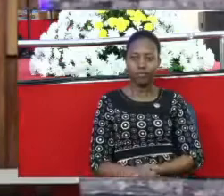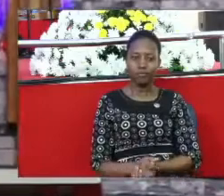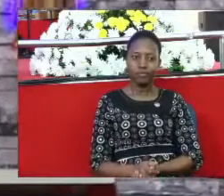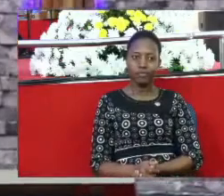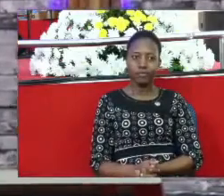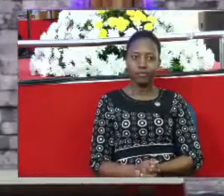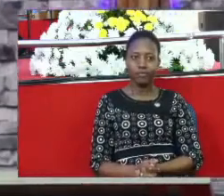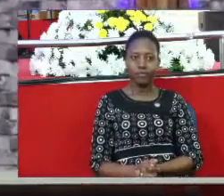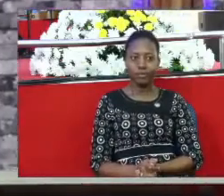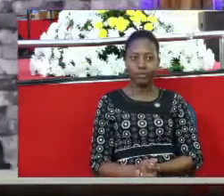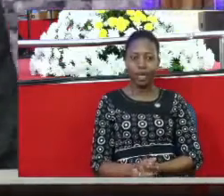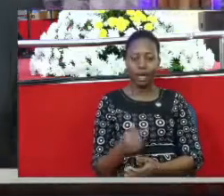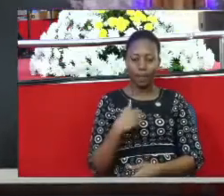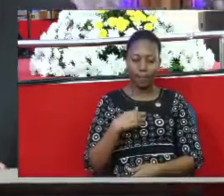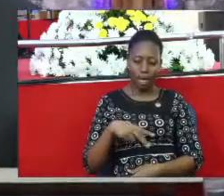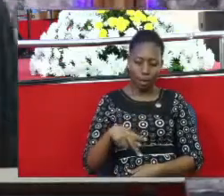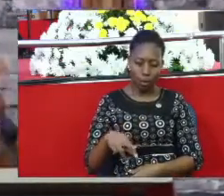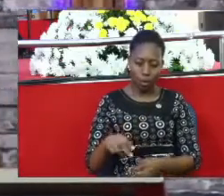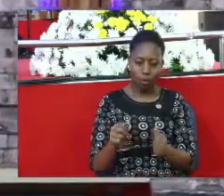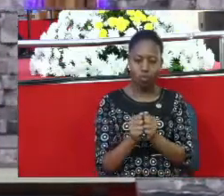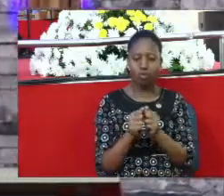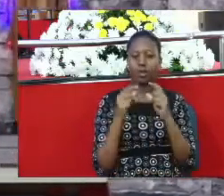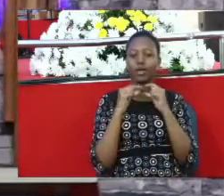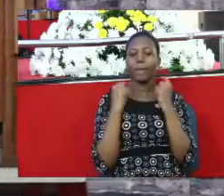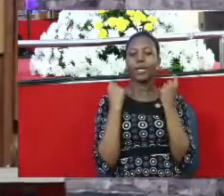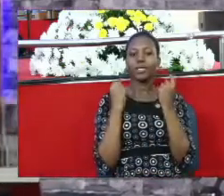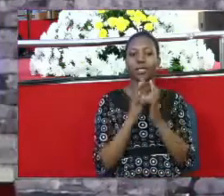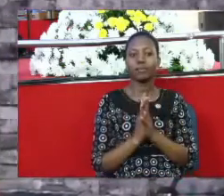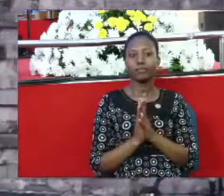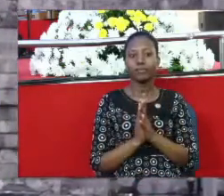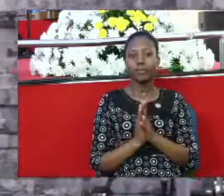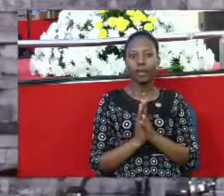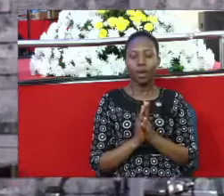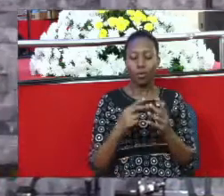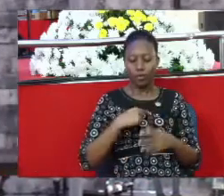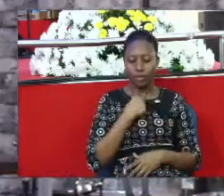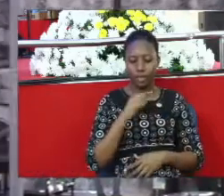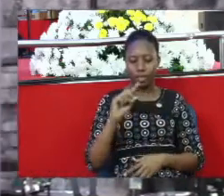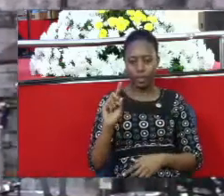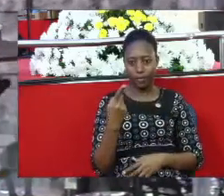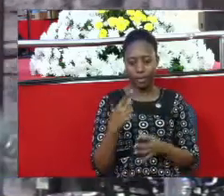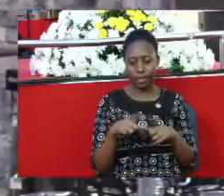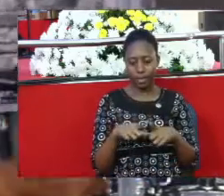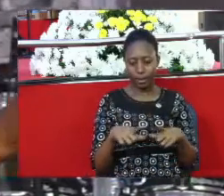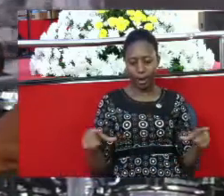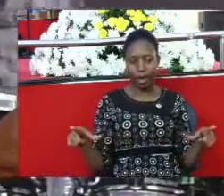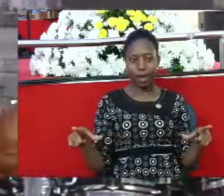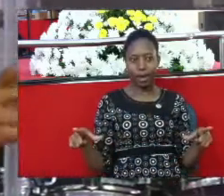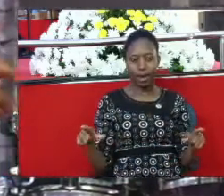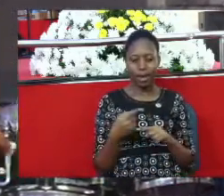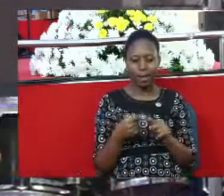So I took the pastors and we went to the first one. What we saw are trees and bushes. I